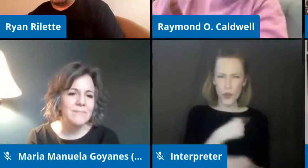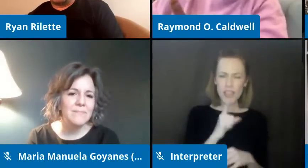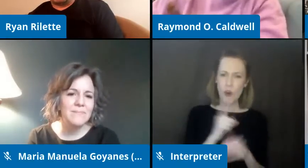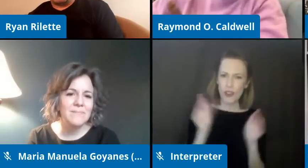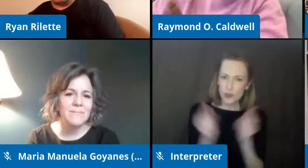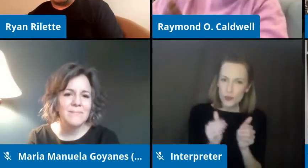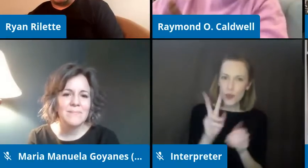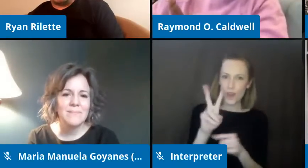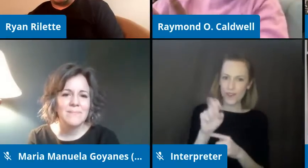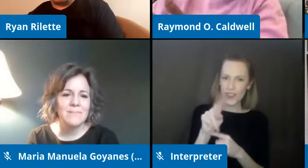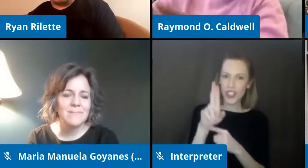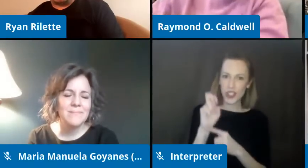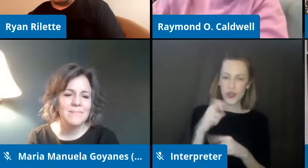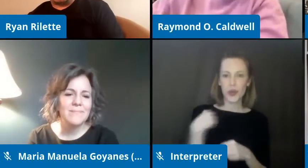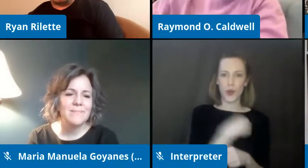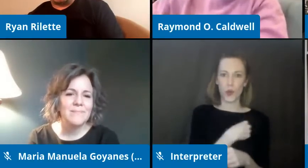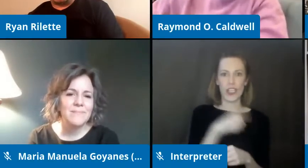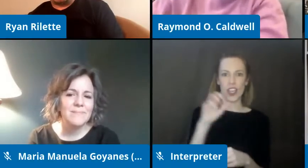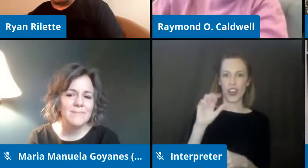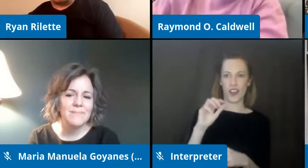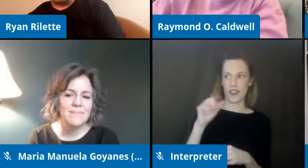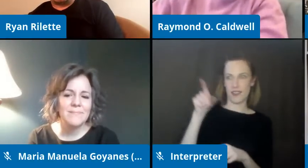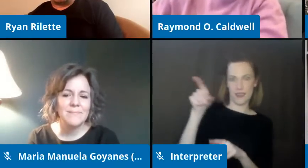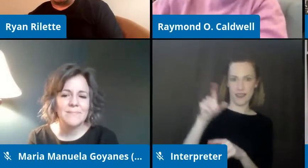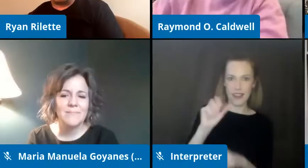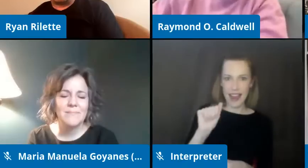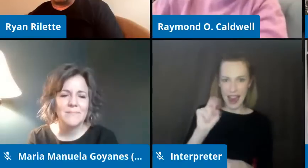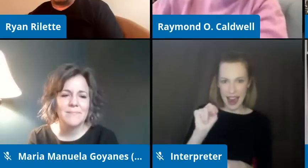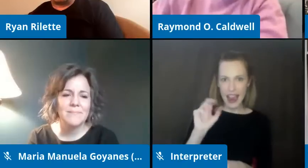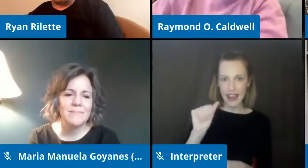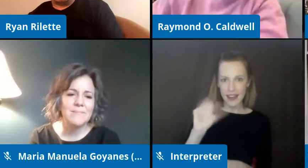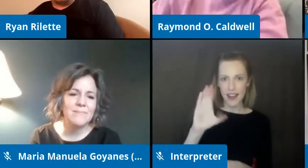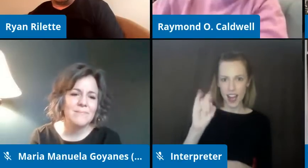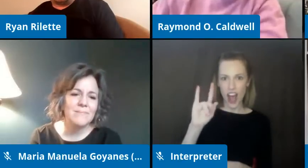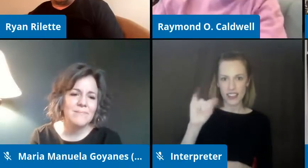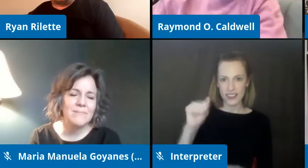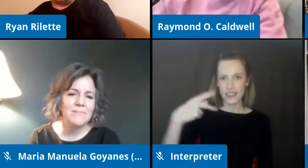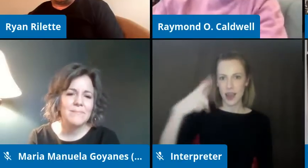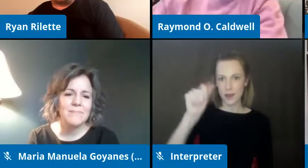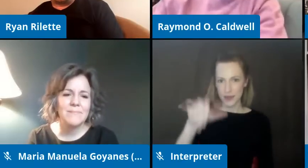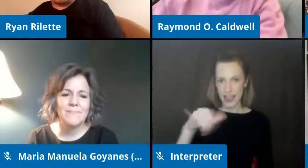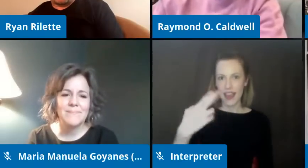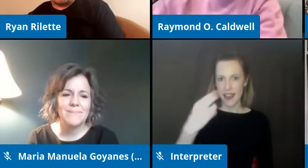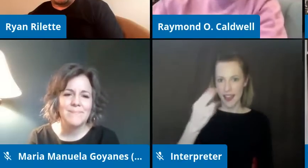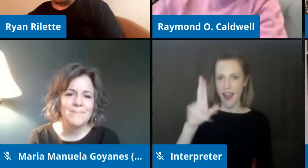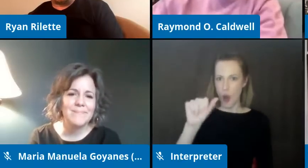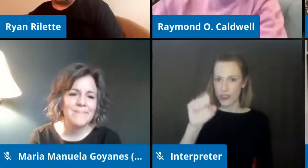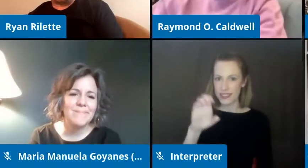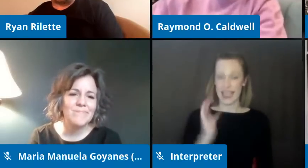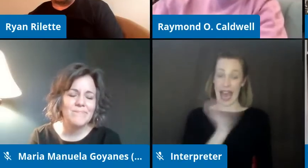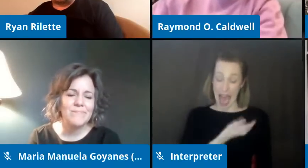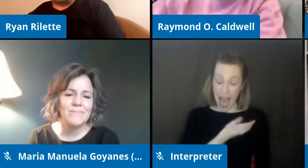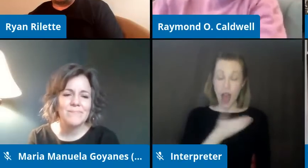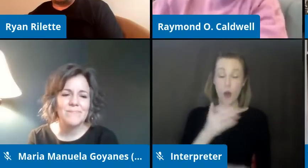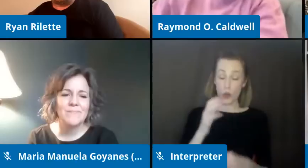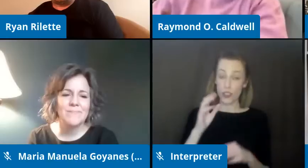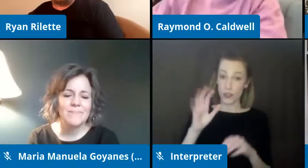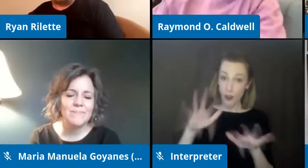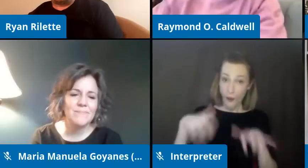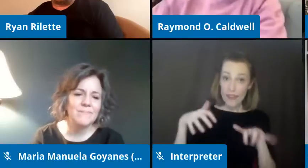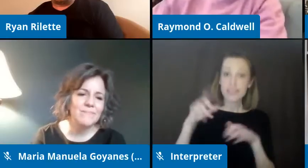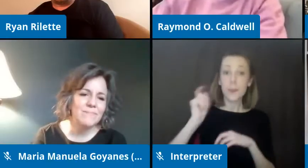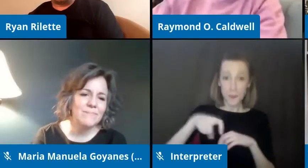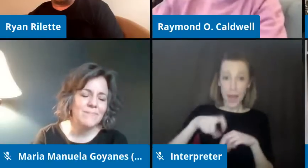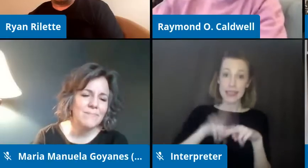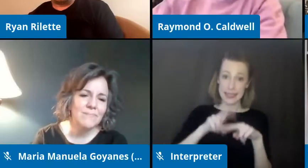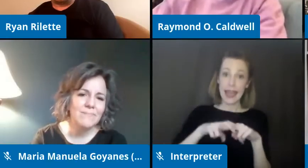at the Anacostia Playhouse. So our audiences naturally have to be very close to one another. So possibly, yeah, that's something very real